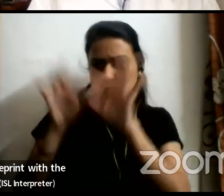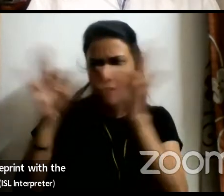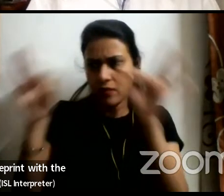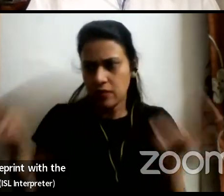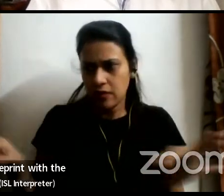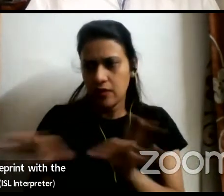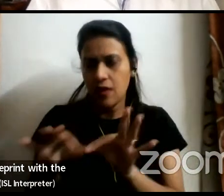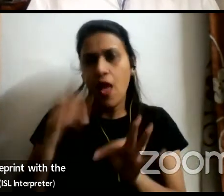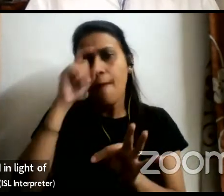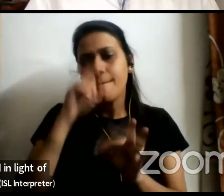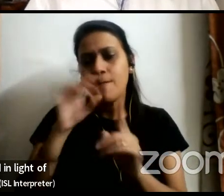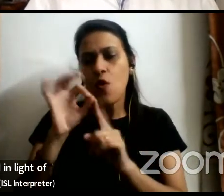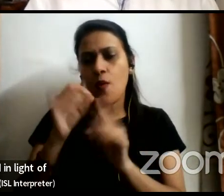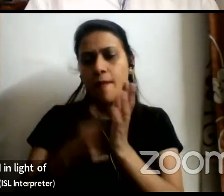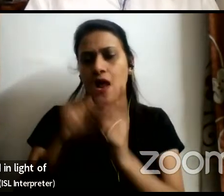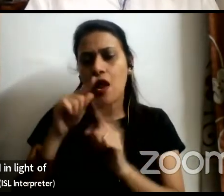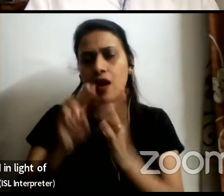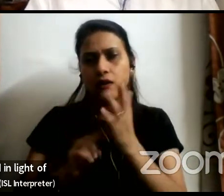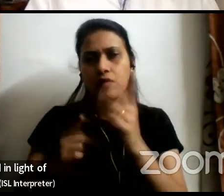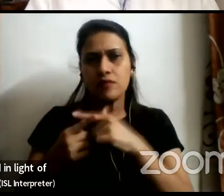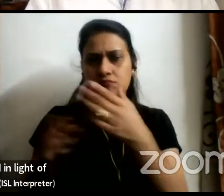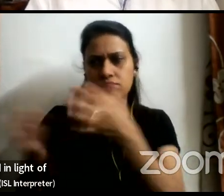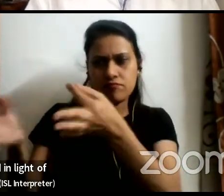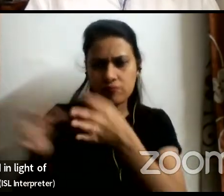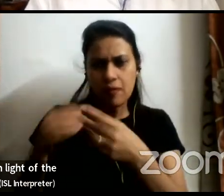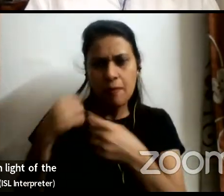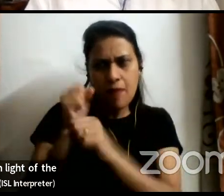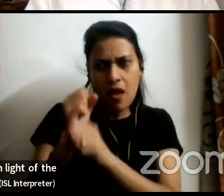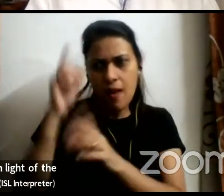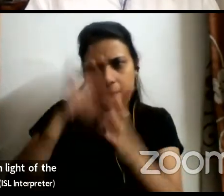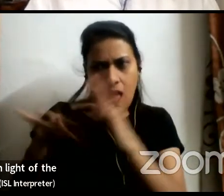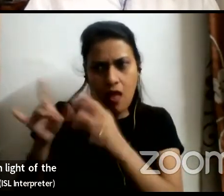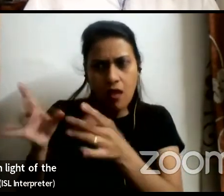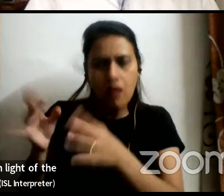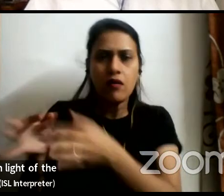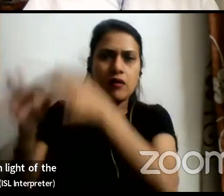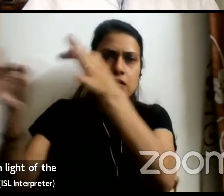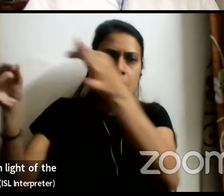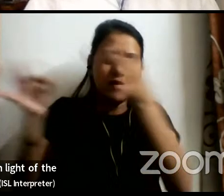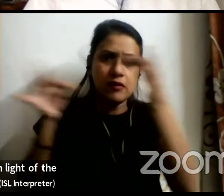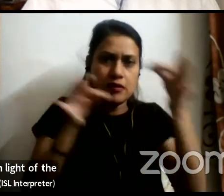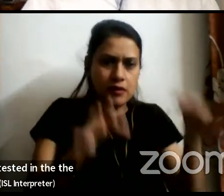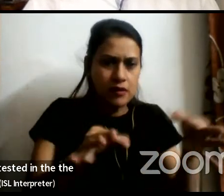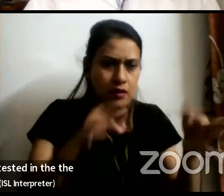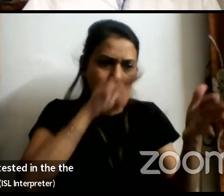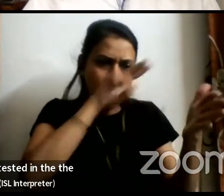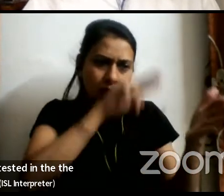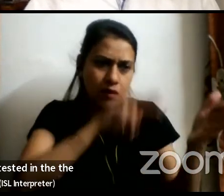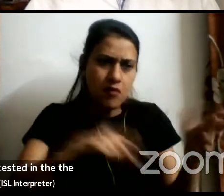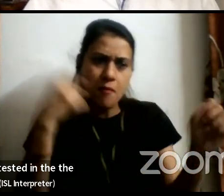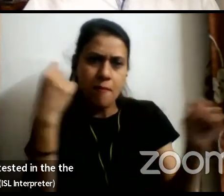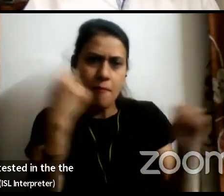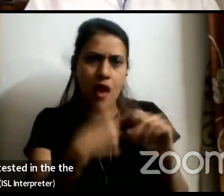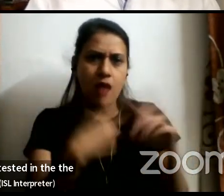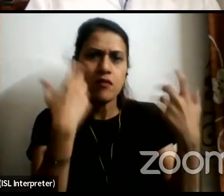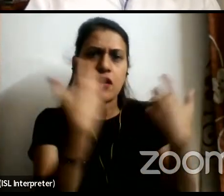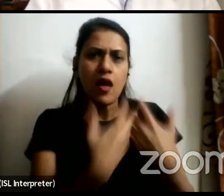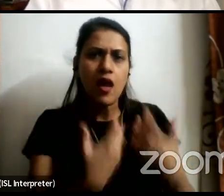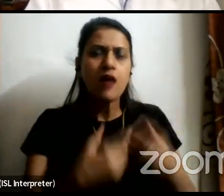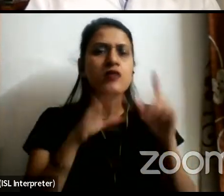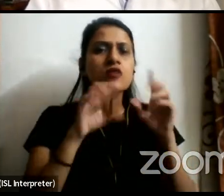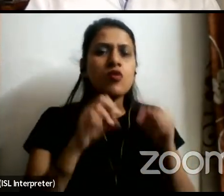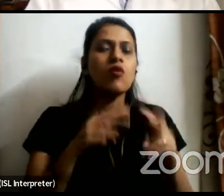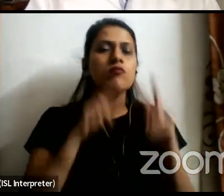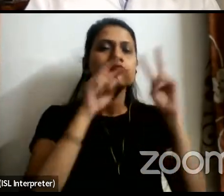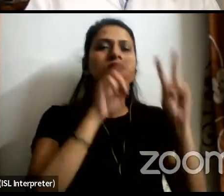adopted in light of the knowledge and understanding that is tacit in the adopting country context. So how do you do that? How